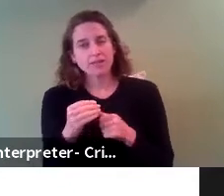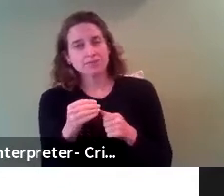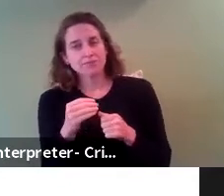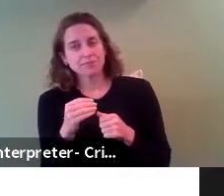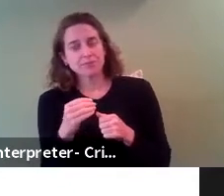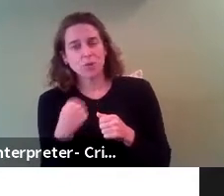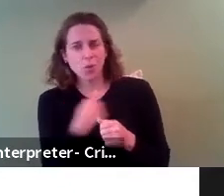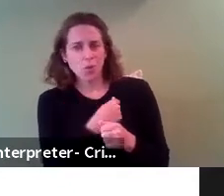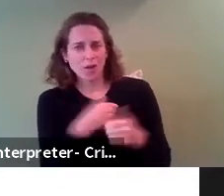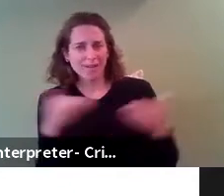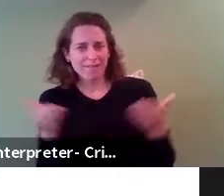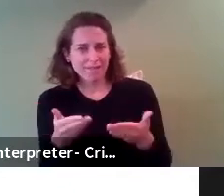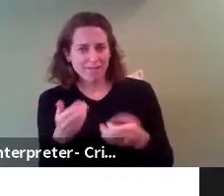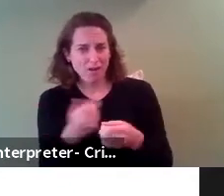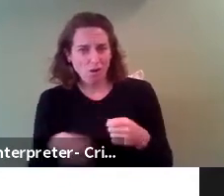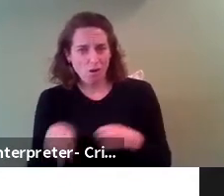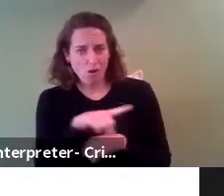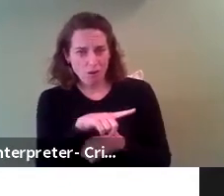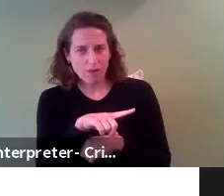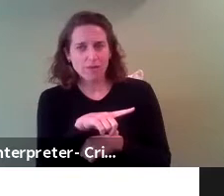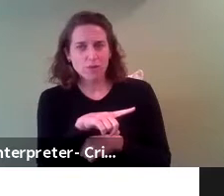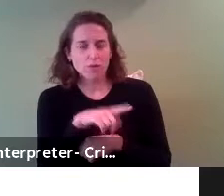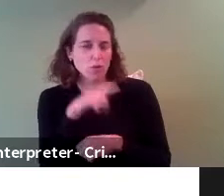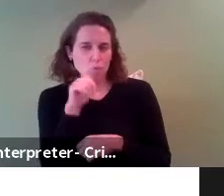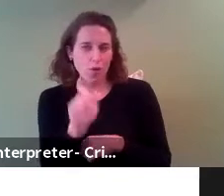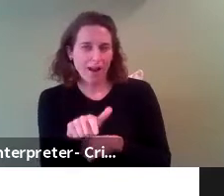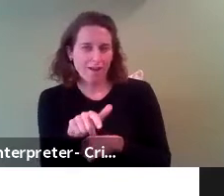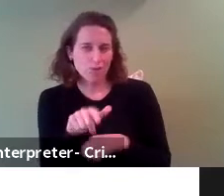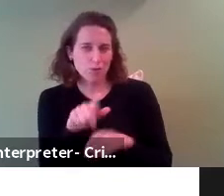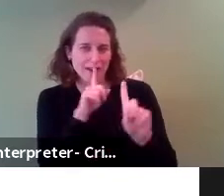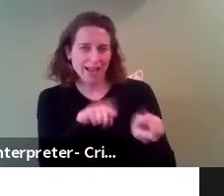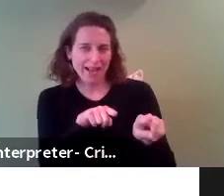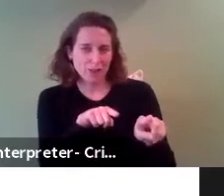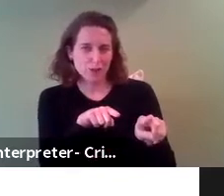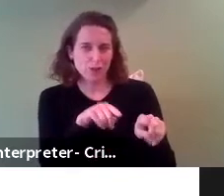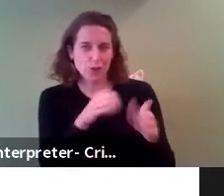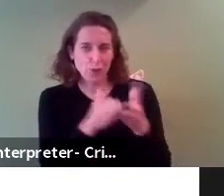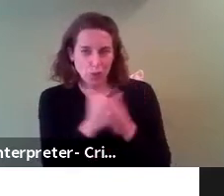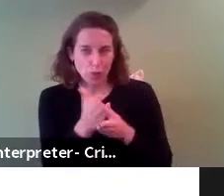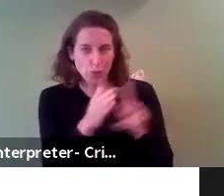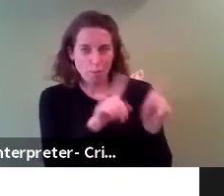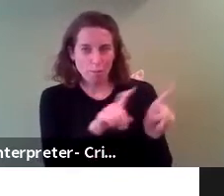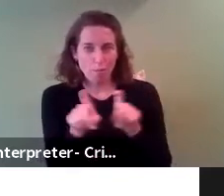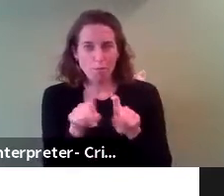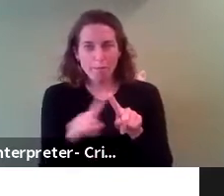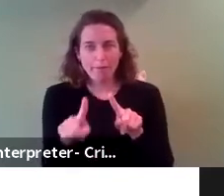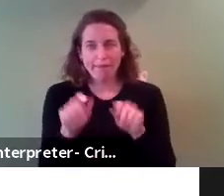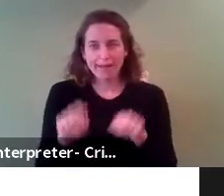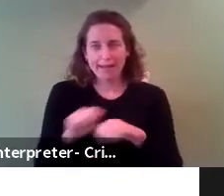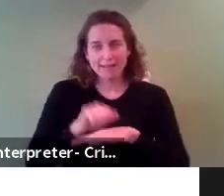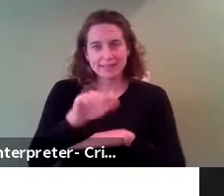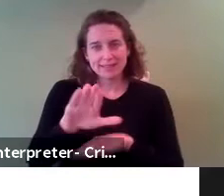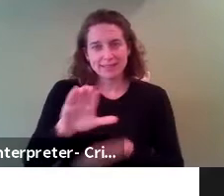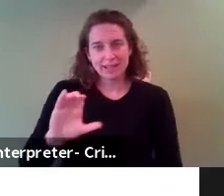invite everybody, this time it's not something to answer through the polling questions. This is something we invite you to send in the chat